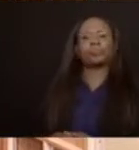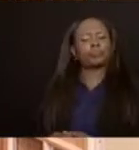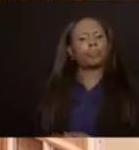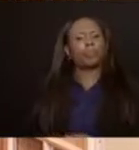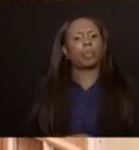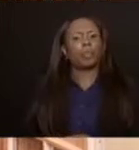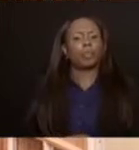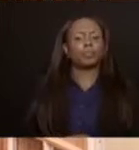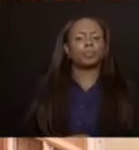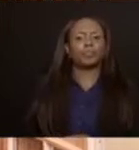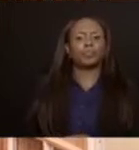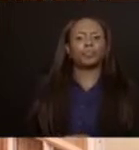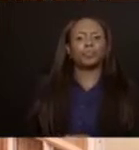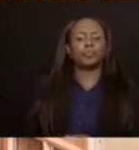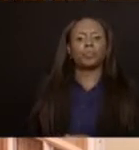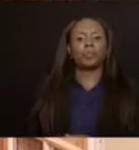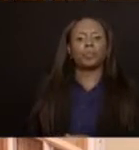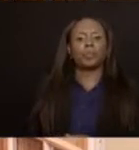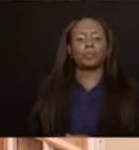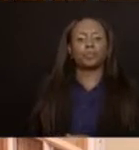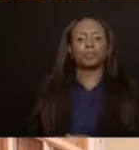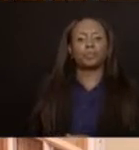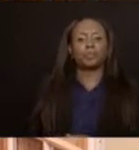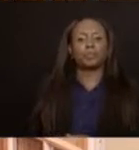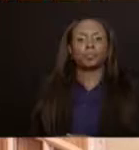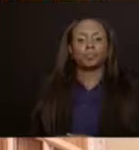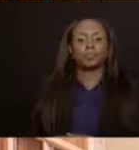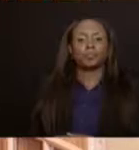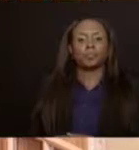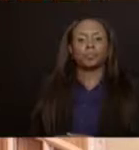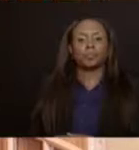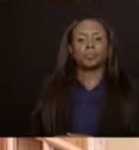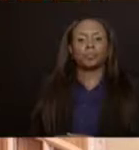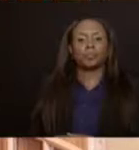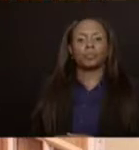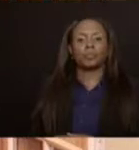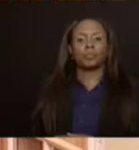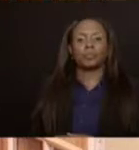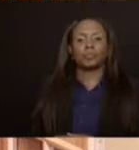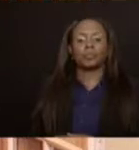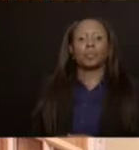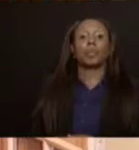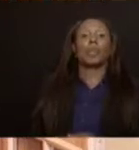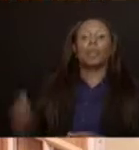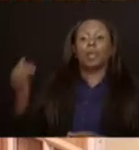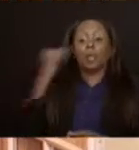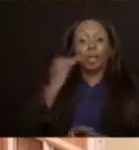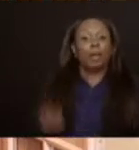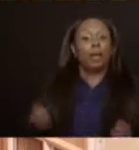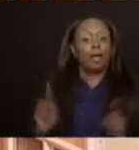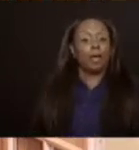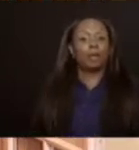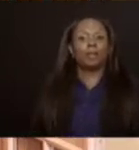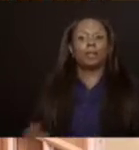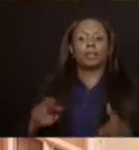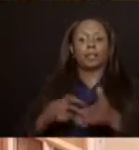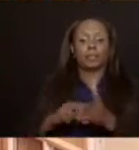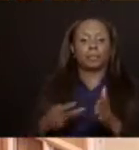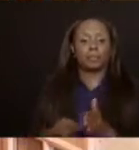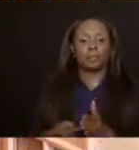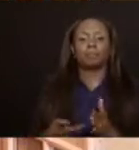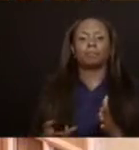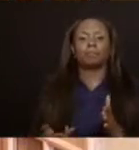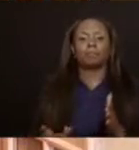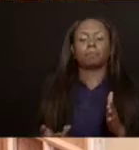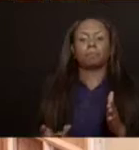it, because if we get that, it explains why the majority of people who have been